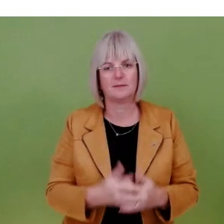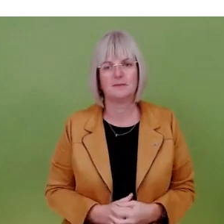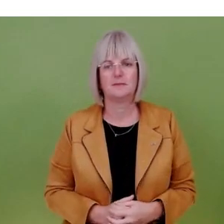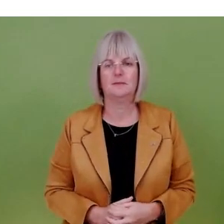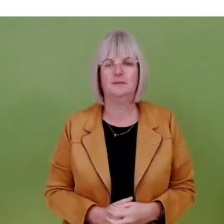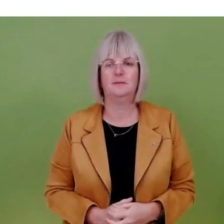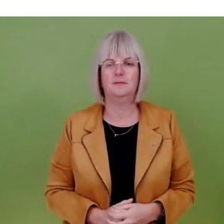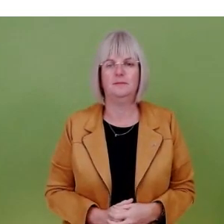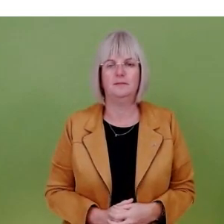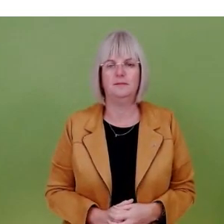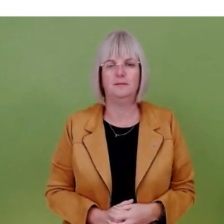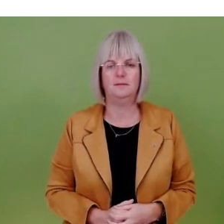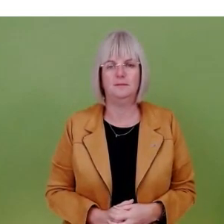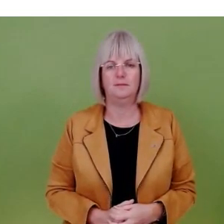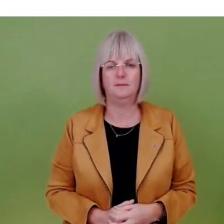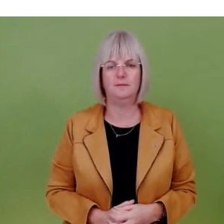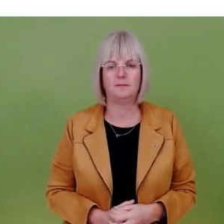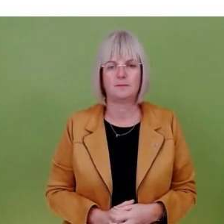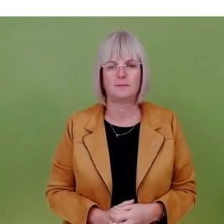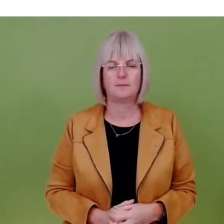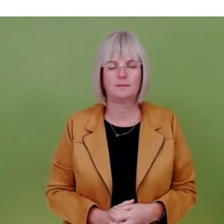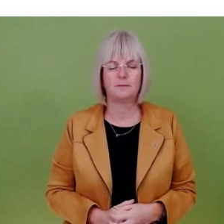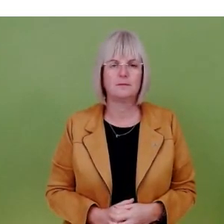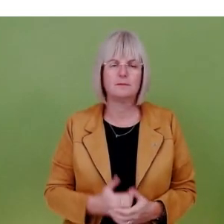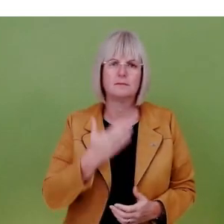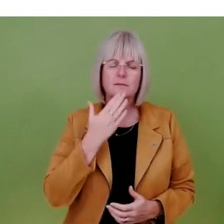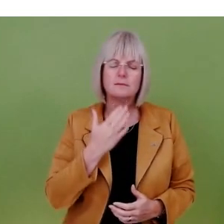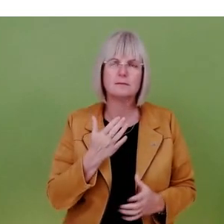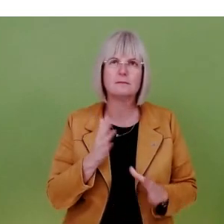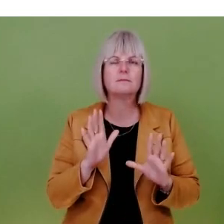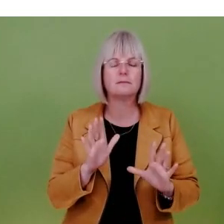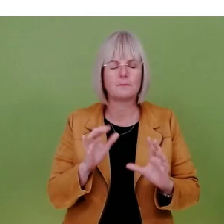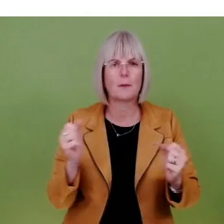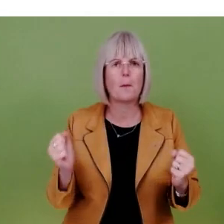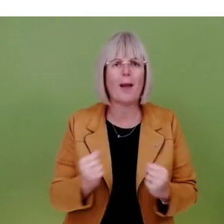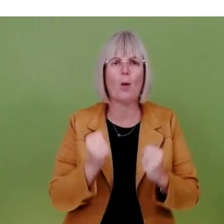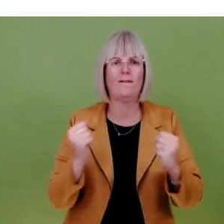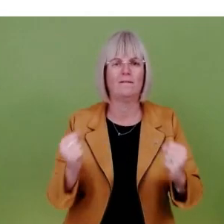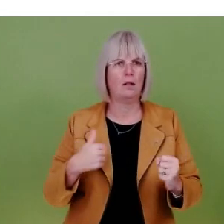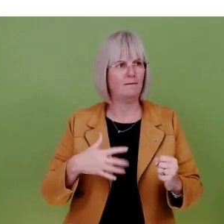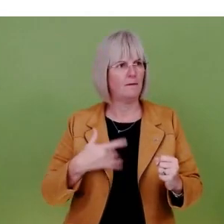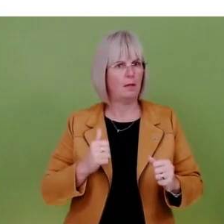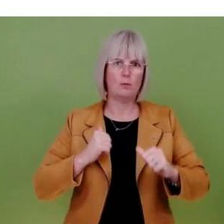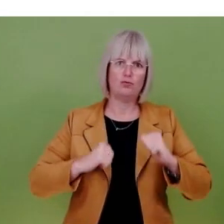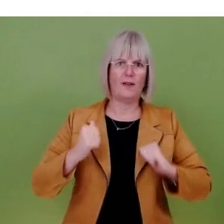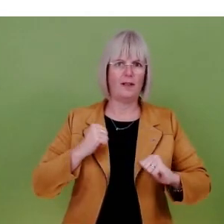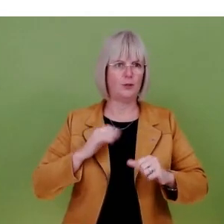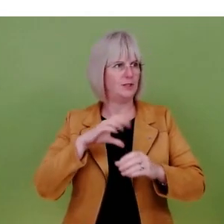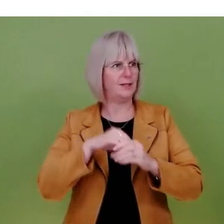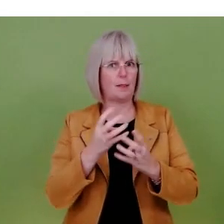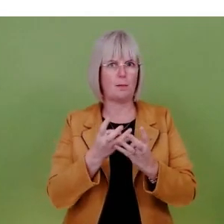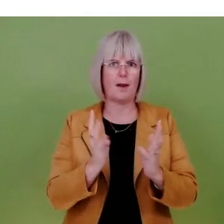Thank you, Margo. It's so powerful. I feel really privileged to be on this panel amongst such esteemed colleagues,